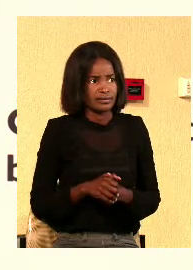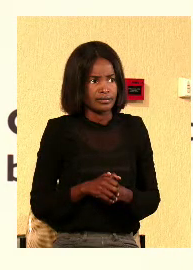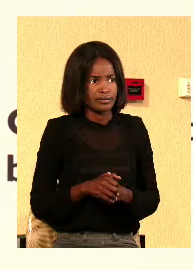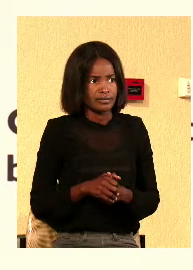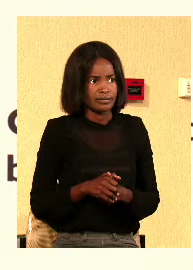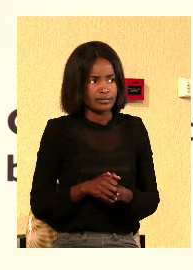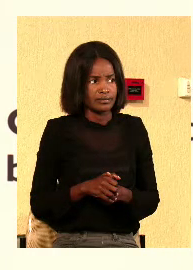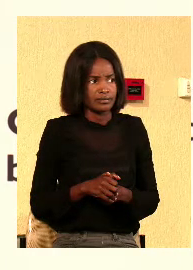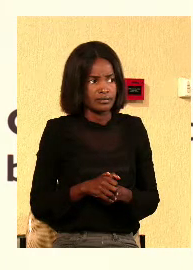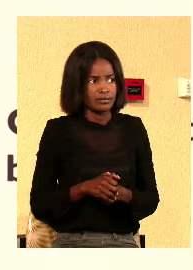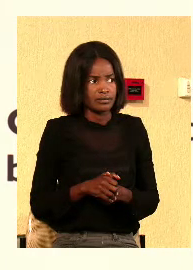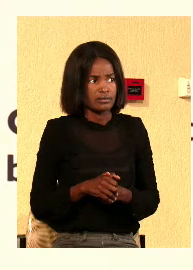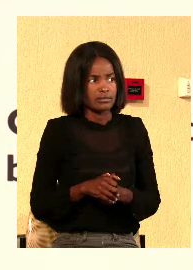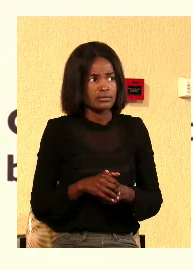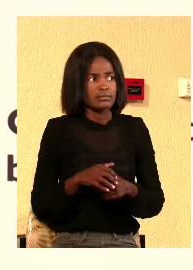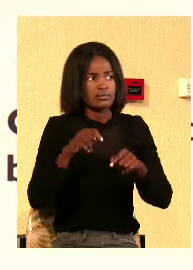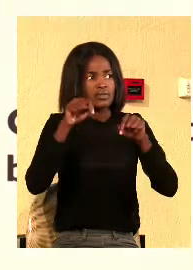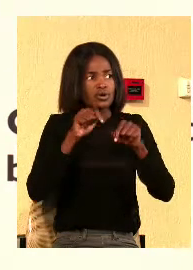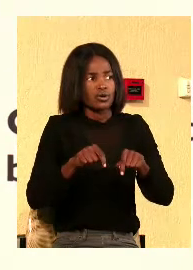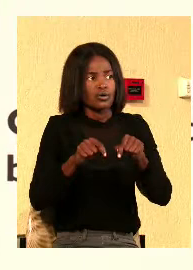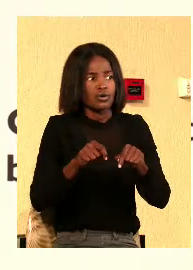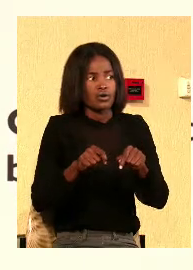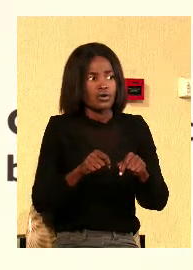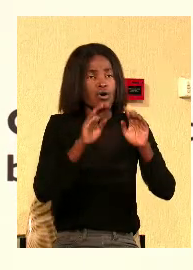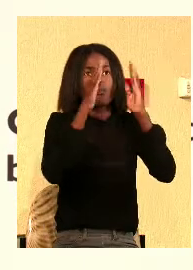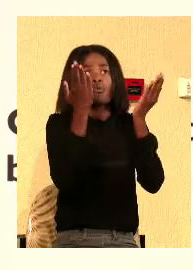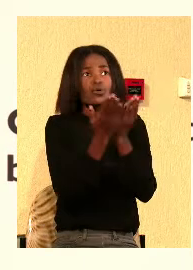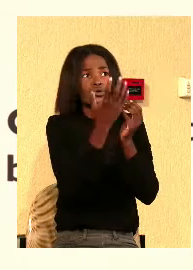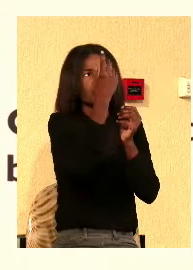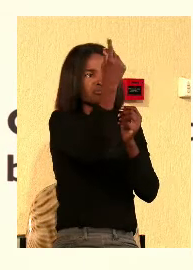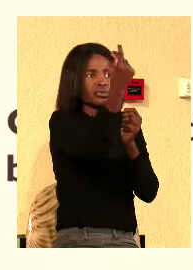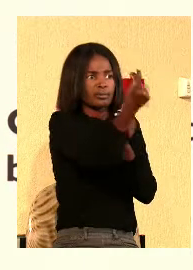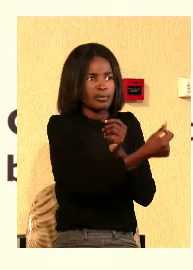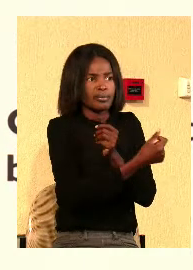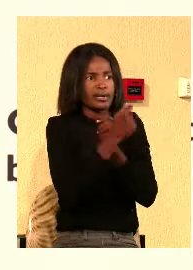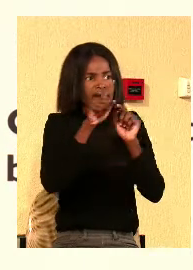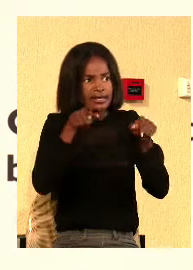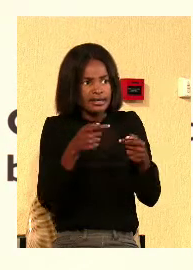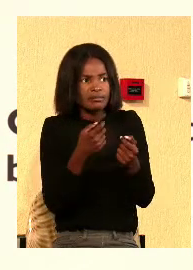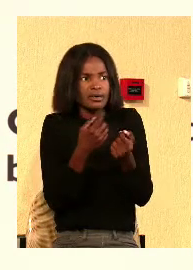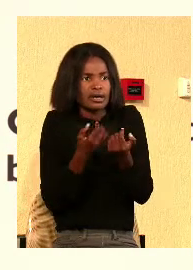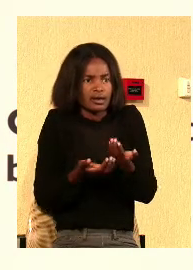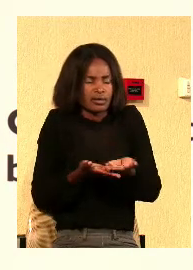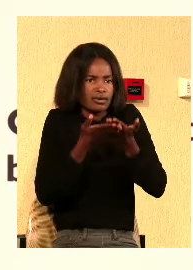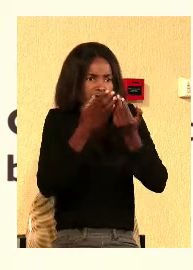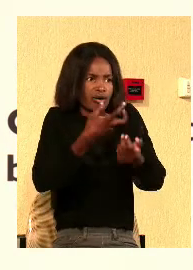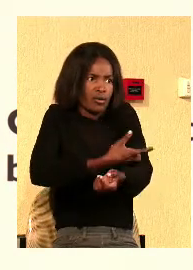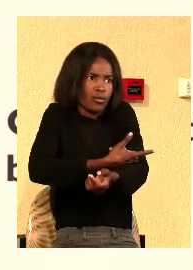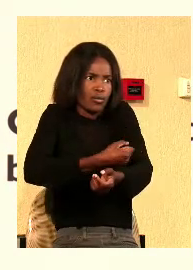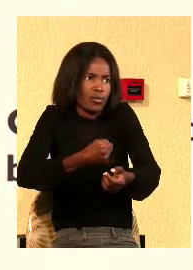get supplies? Yes, we have suppliers all over the world. We procure on emergency basis